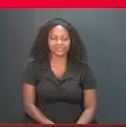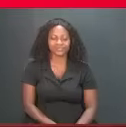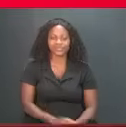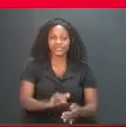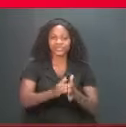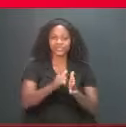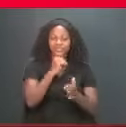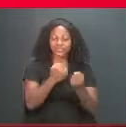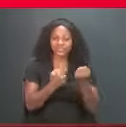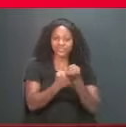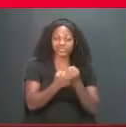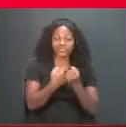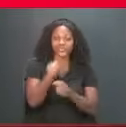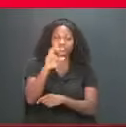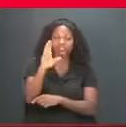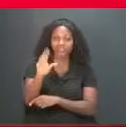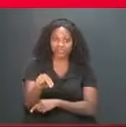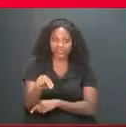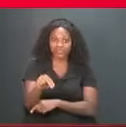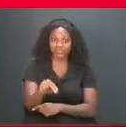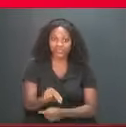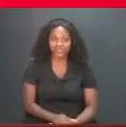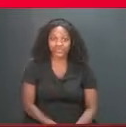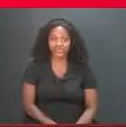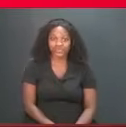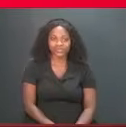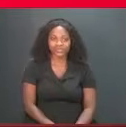Those against, say no.